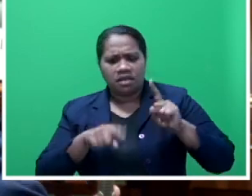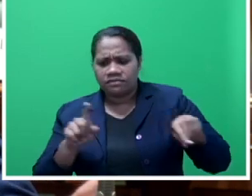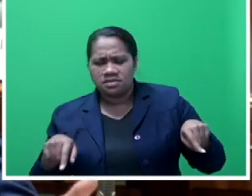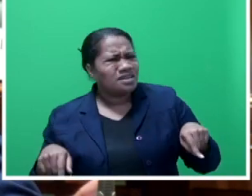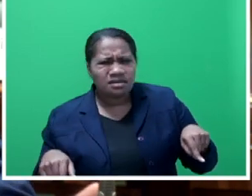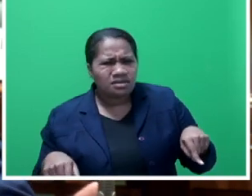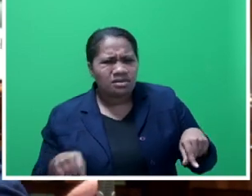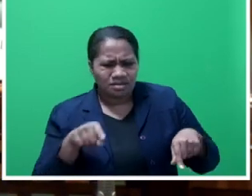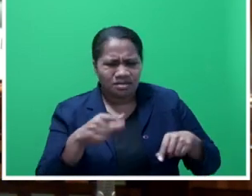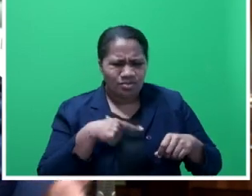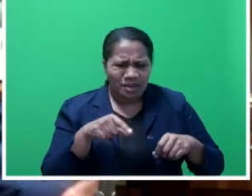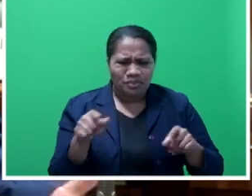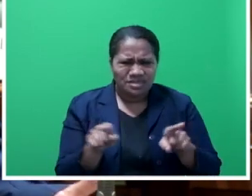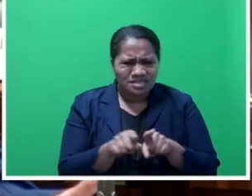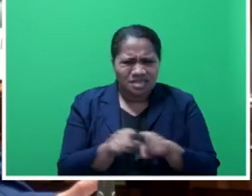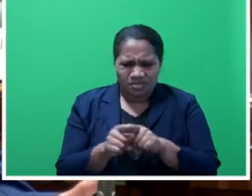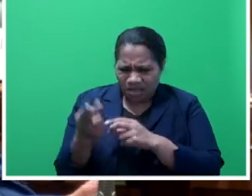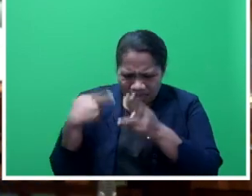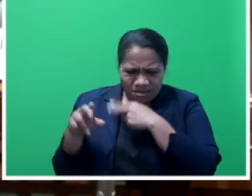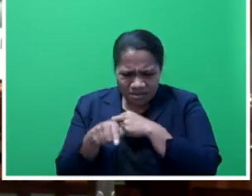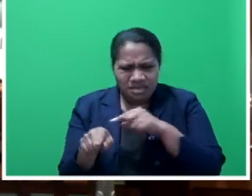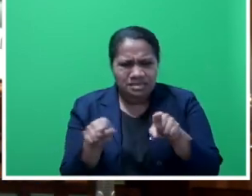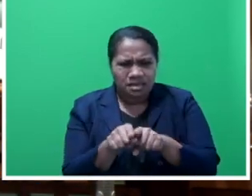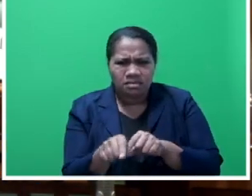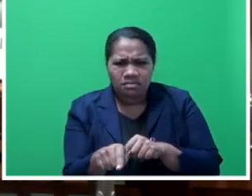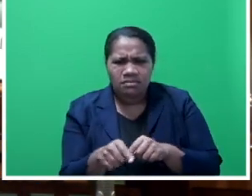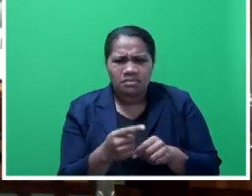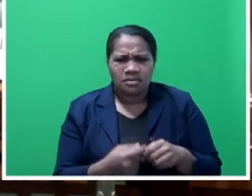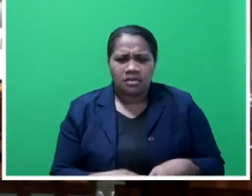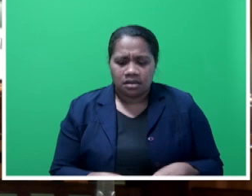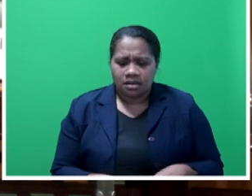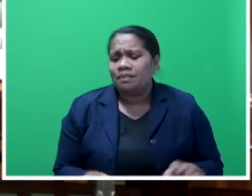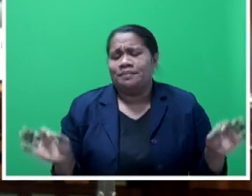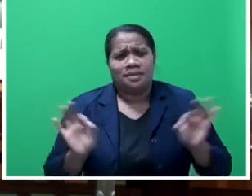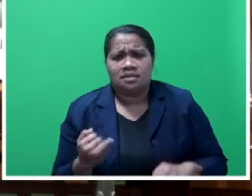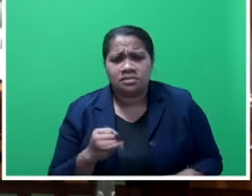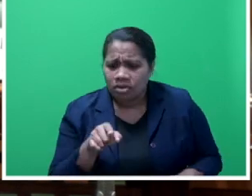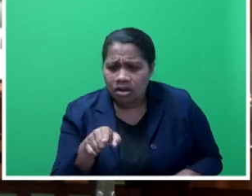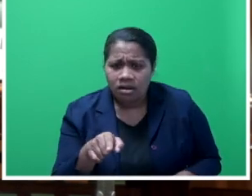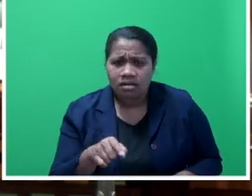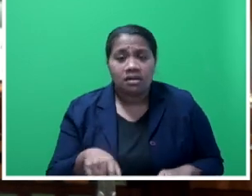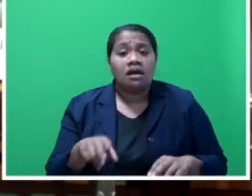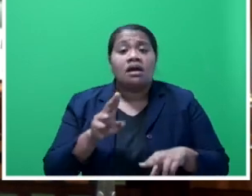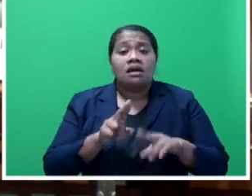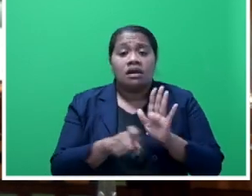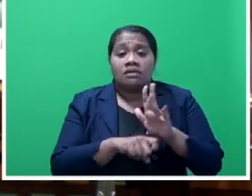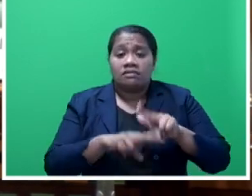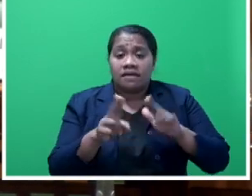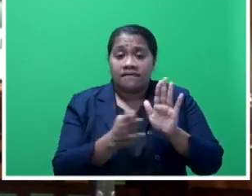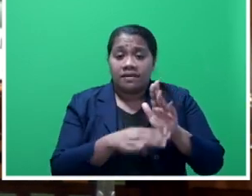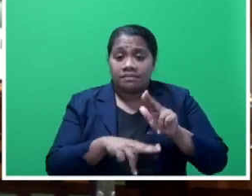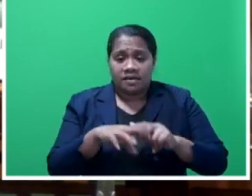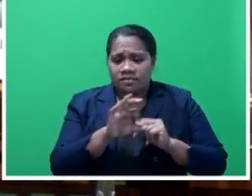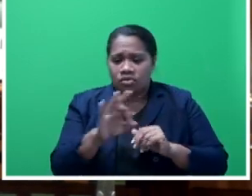the historical basis. We know that's the historical basis. There's nothing wrong. The RFMF does not stop any ethnic group